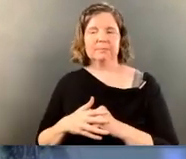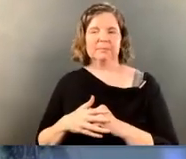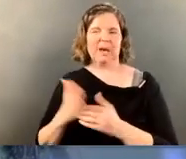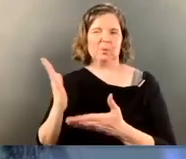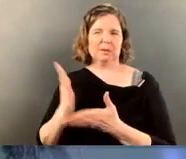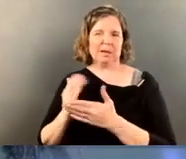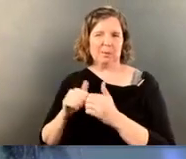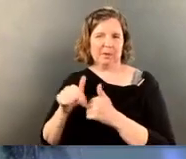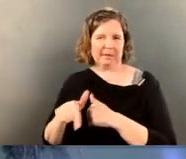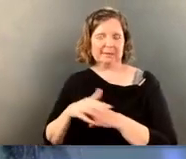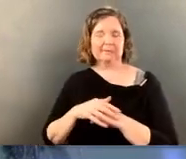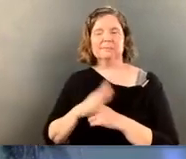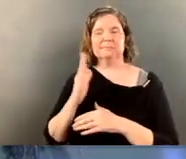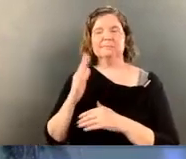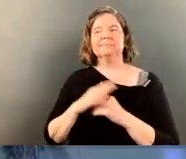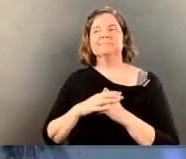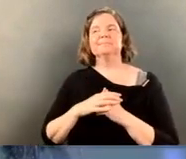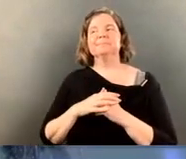up with this.